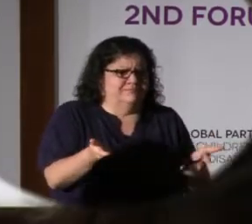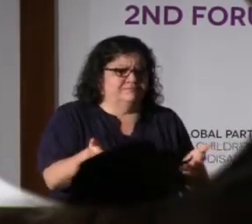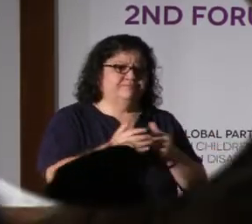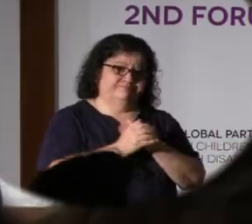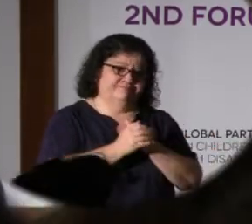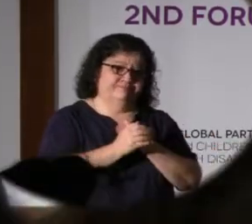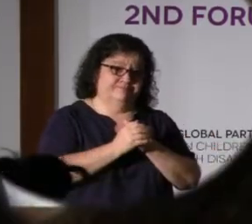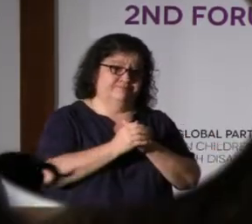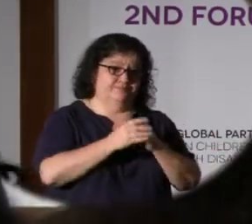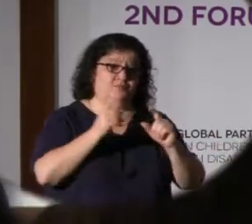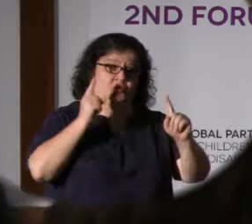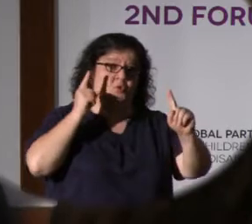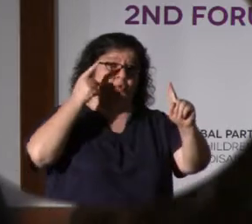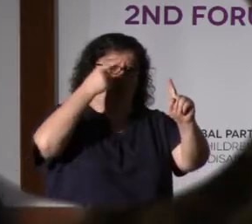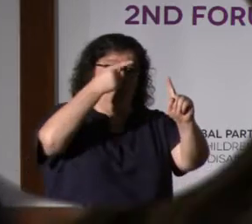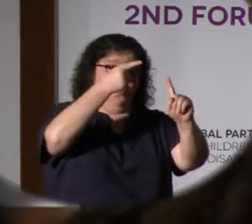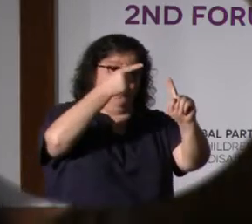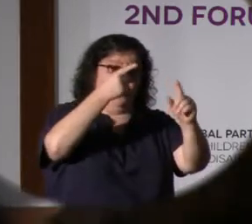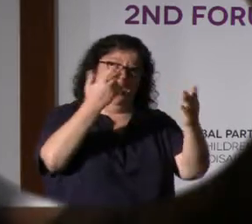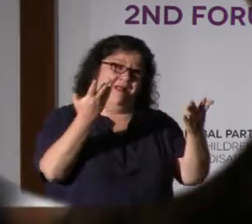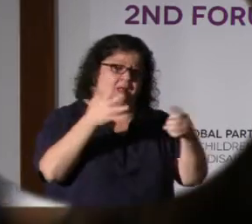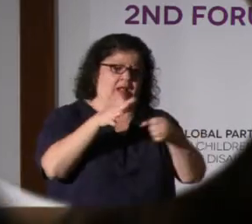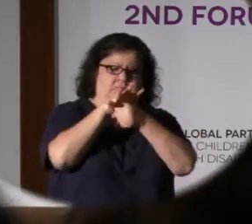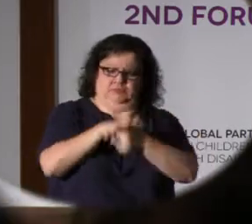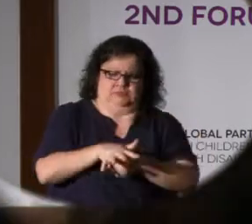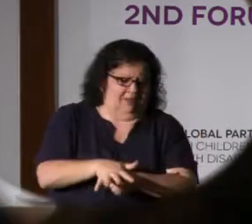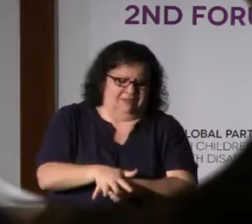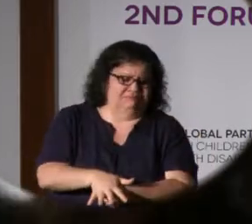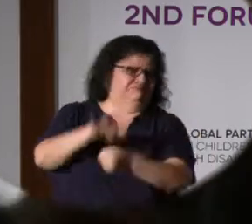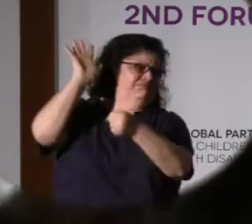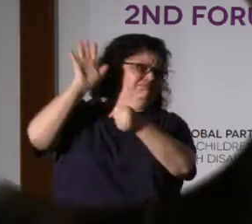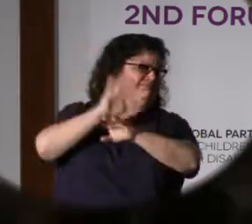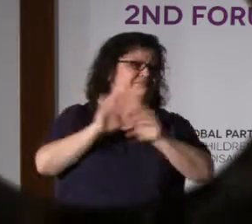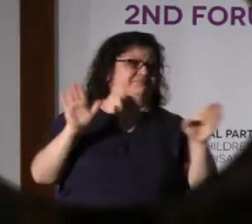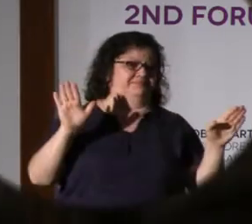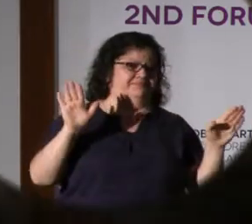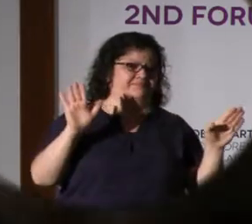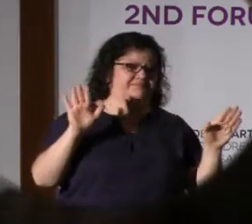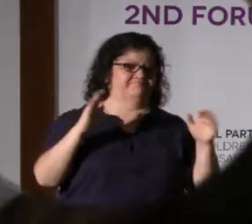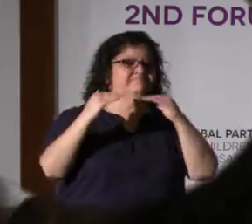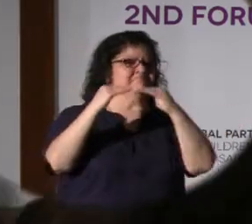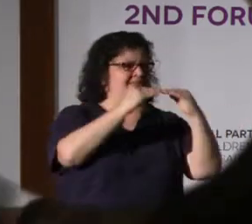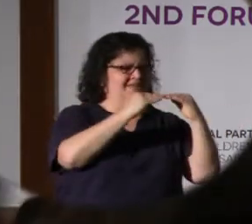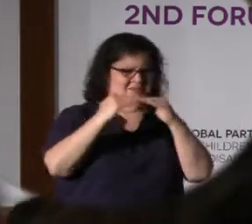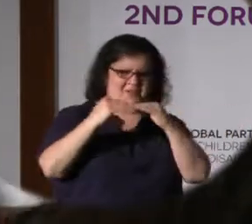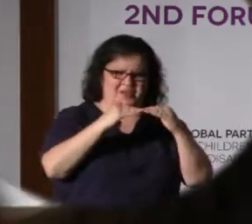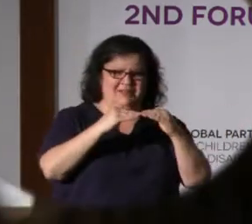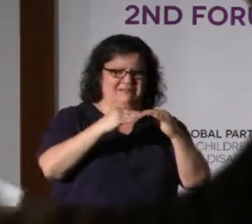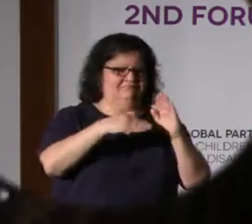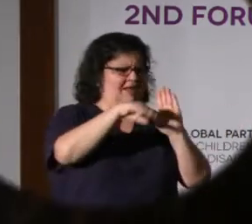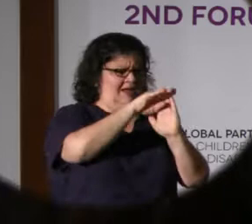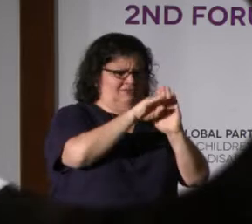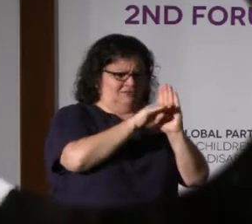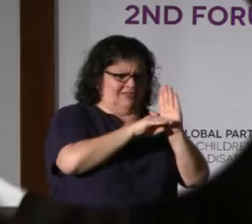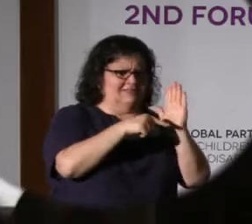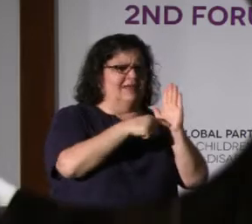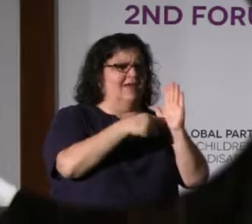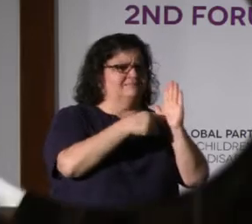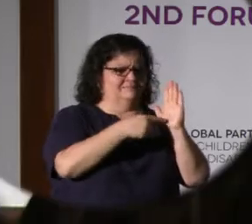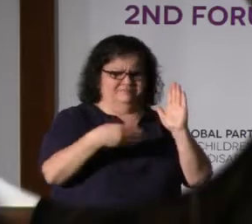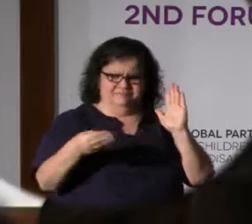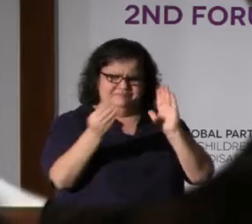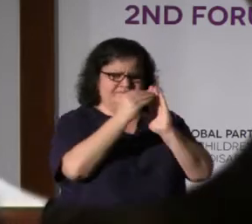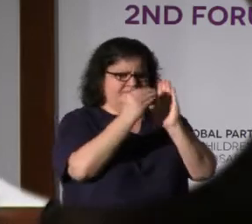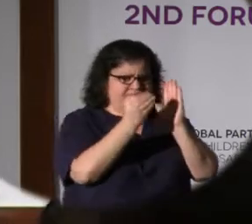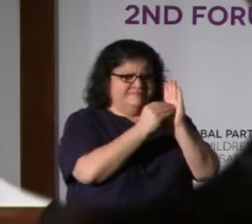be fully reflected throughout the post-2015 agenda. We need to define clear